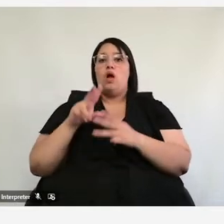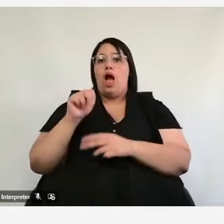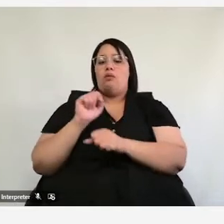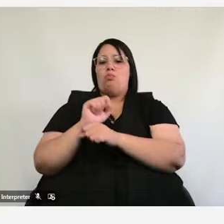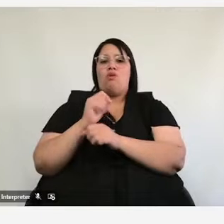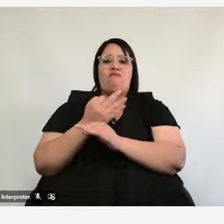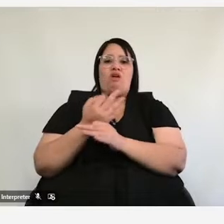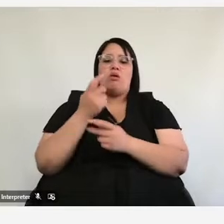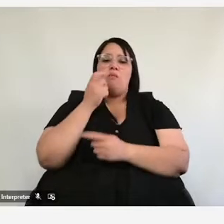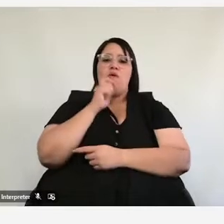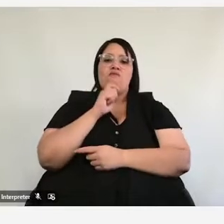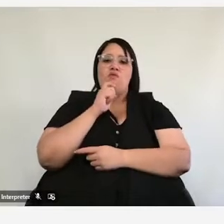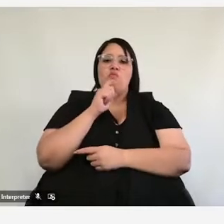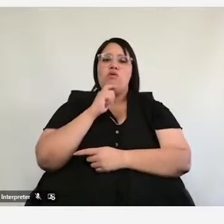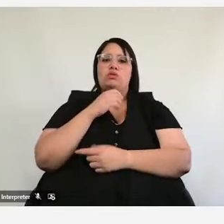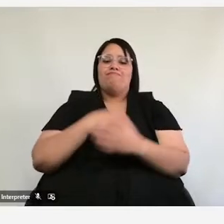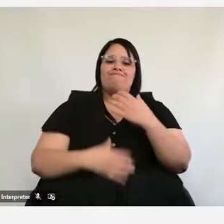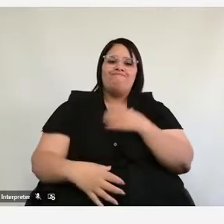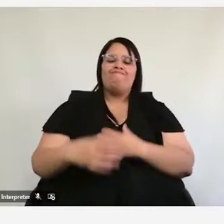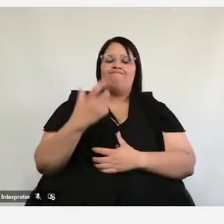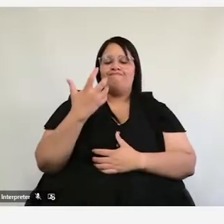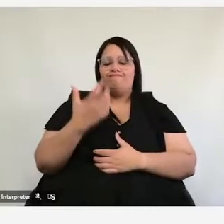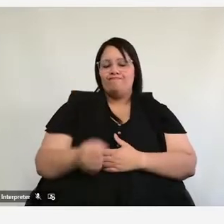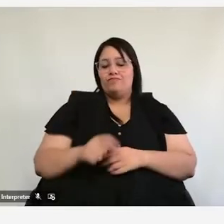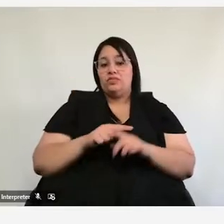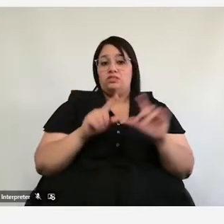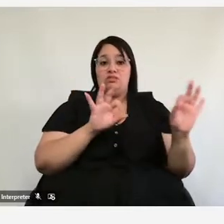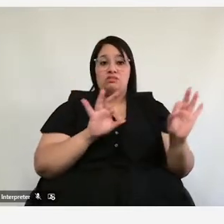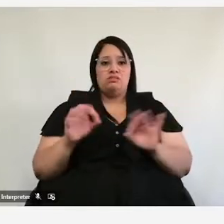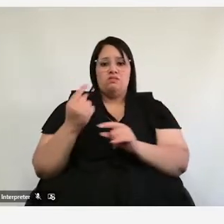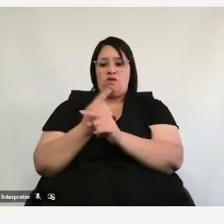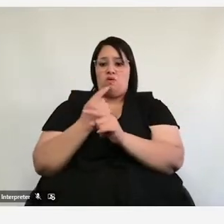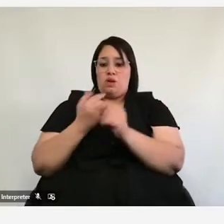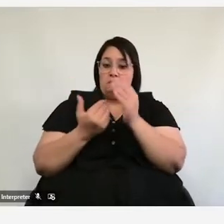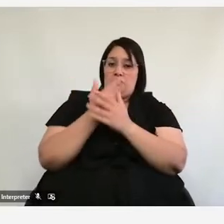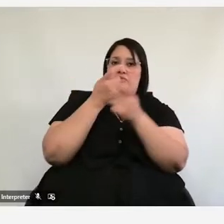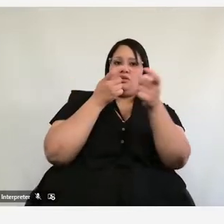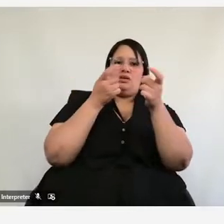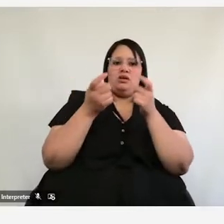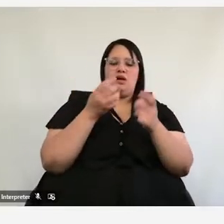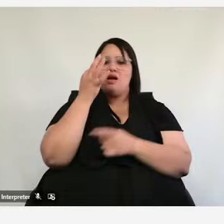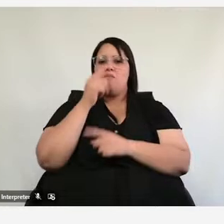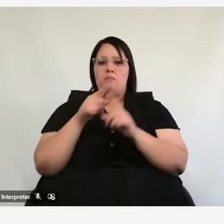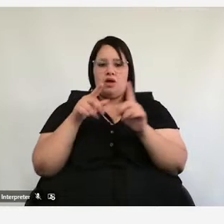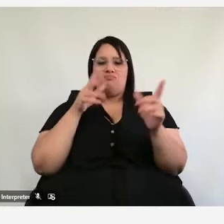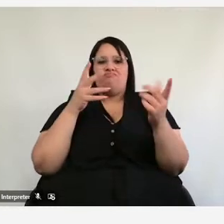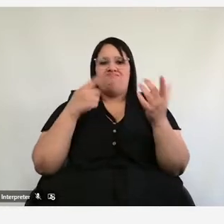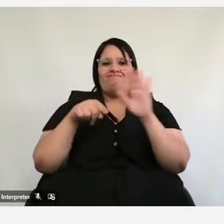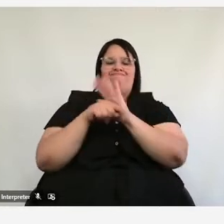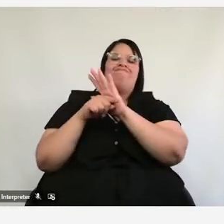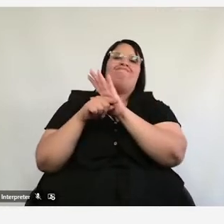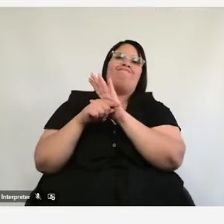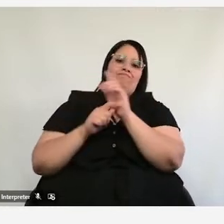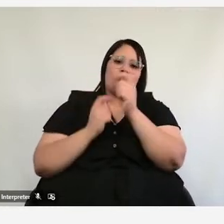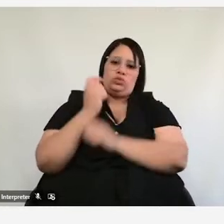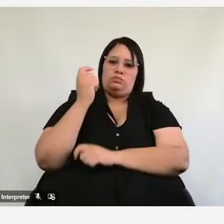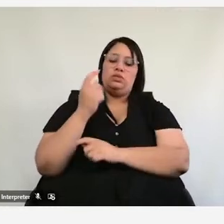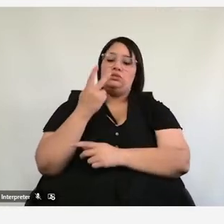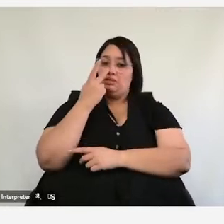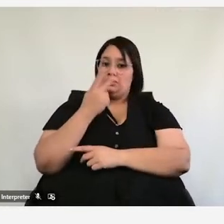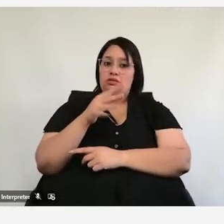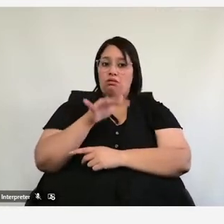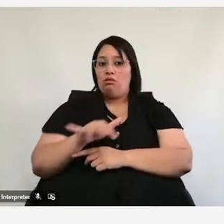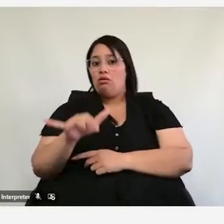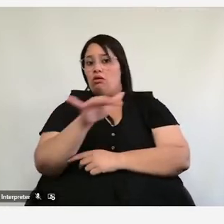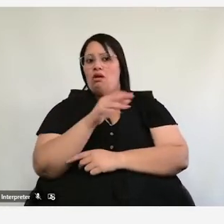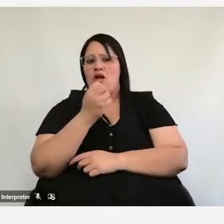West, starving quietly. This is not just misgovernance, this is cruelty. Look around you, Honourable Speaker. There are